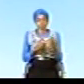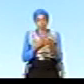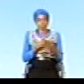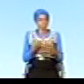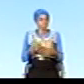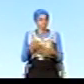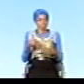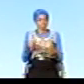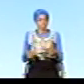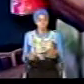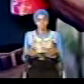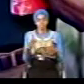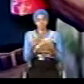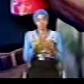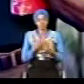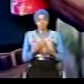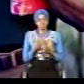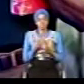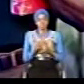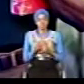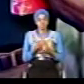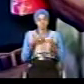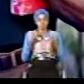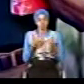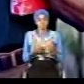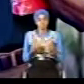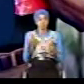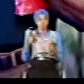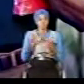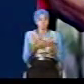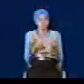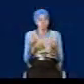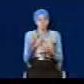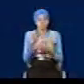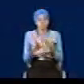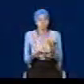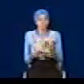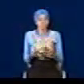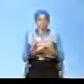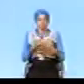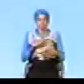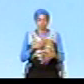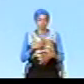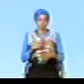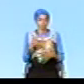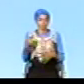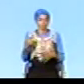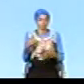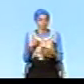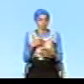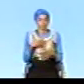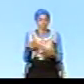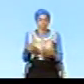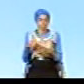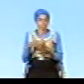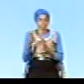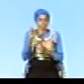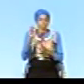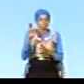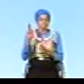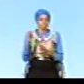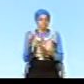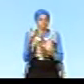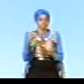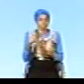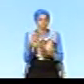moment, he is working very fine. We are still in Enugu, and I'm bringing you this from Sister